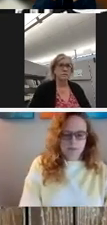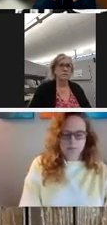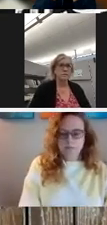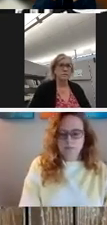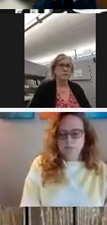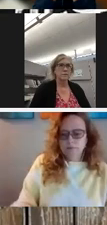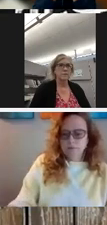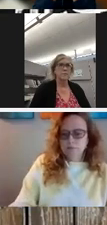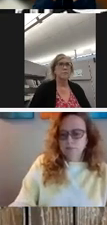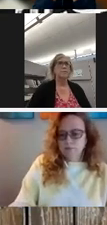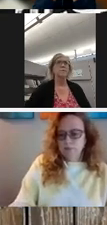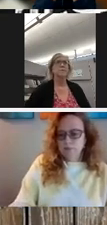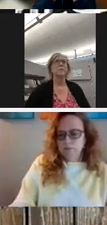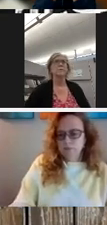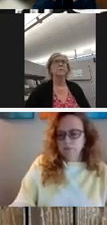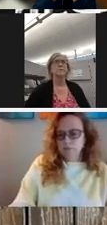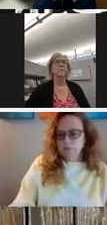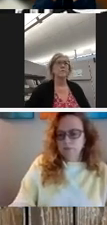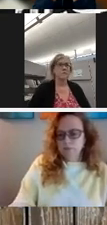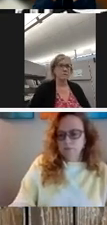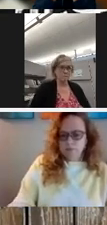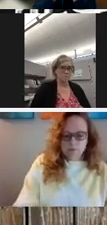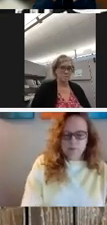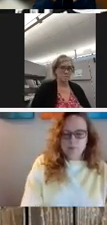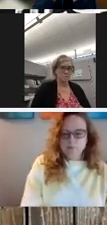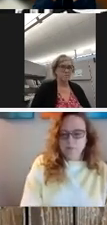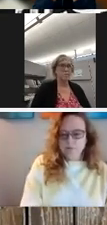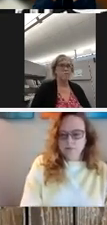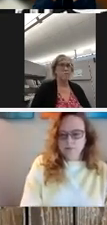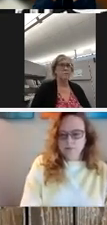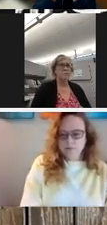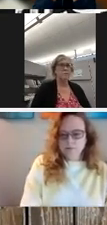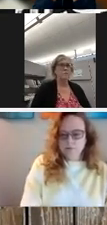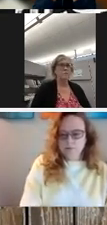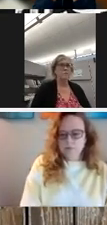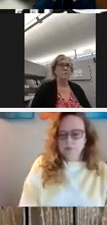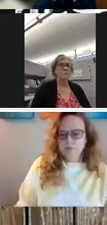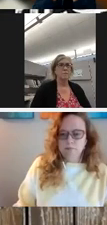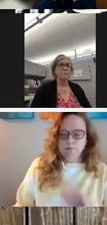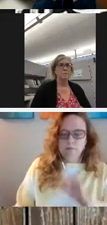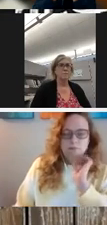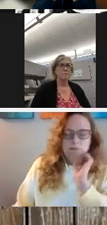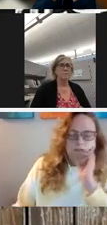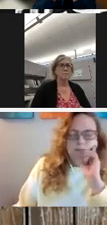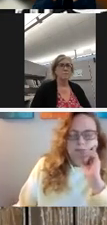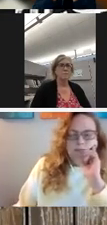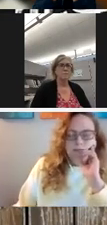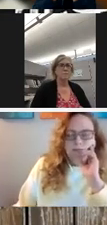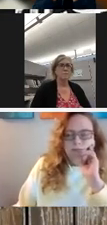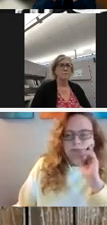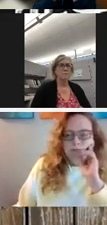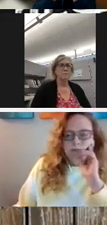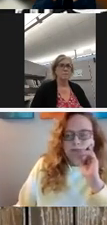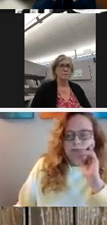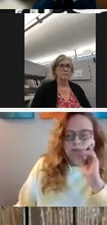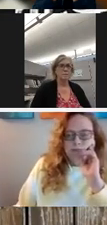And the rule of thumb is take a look at where they reside, where your client resides. And connect them to